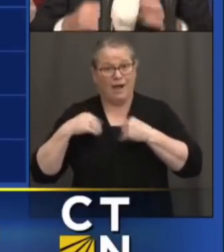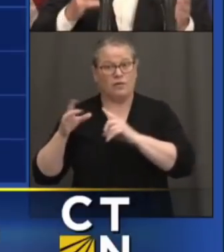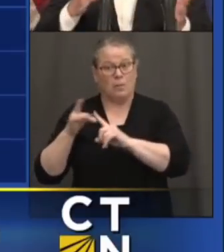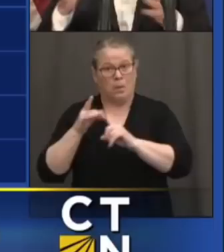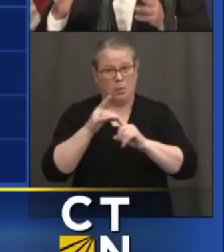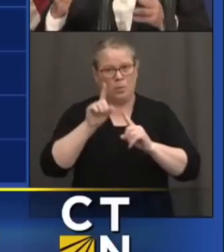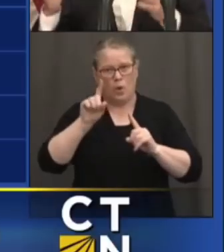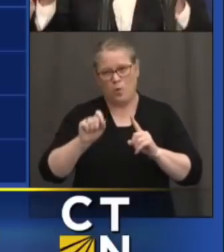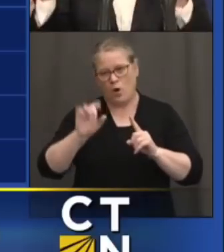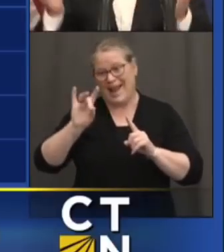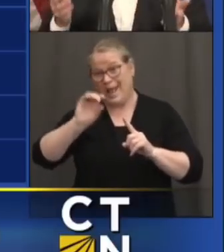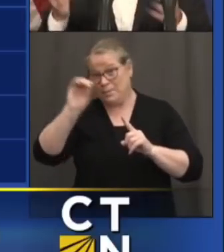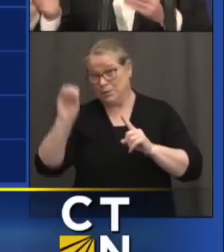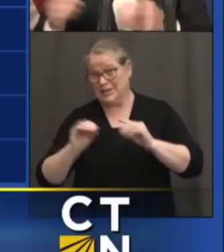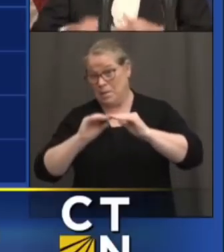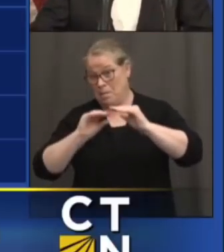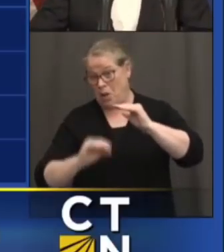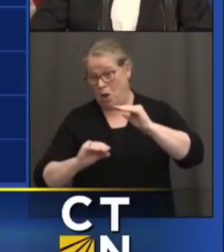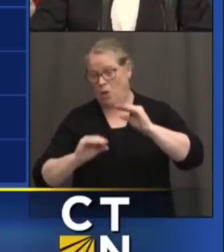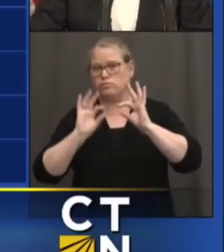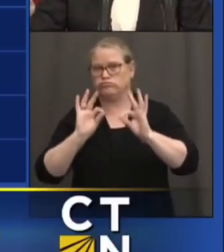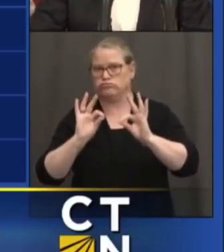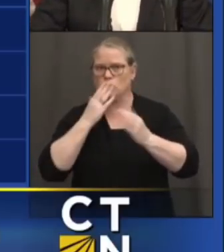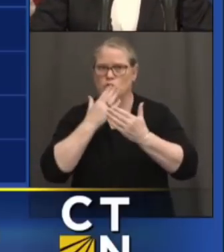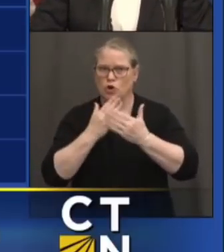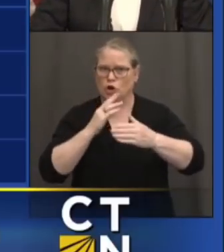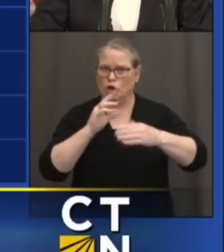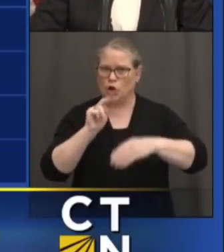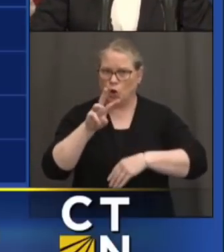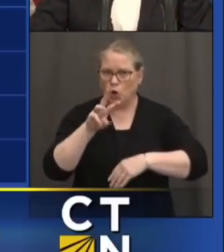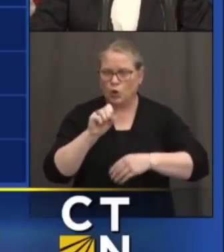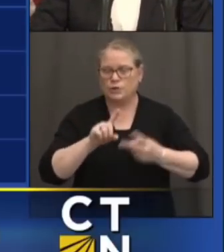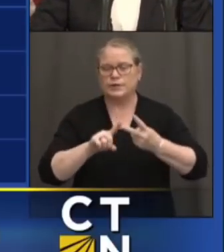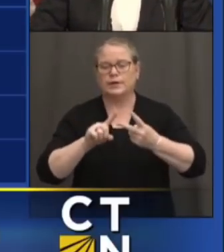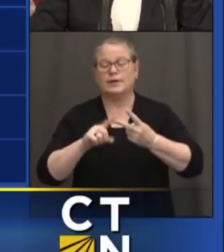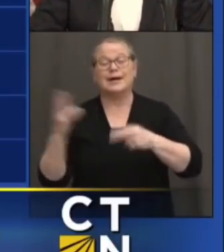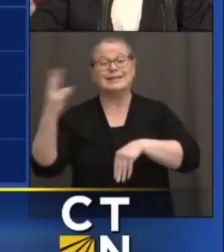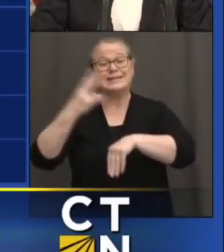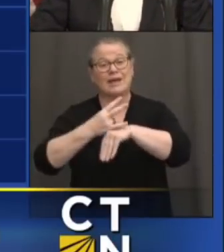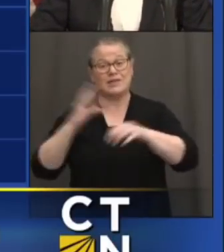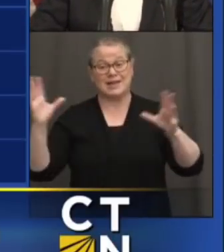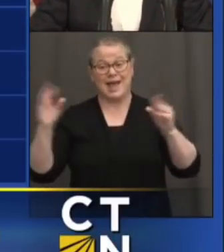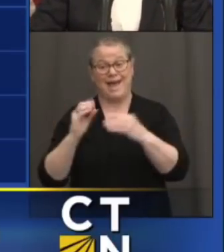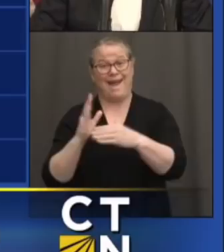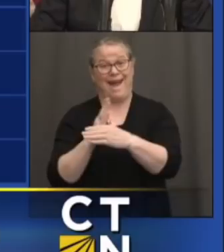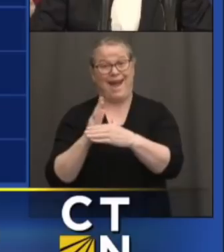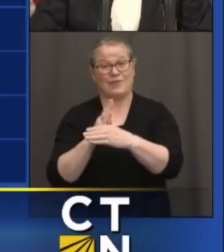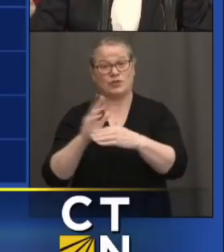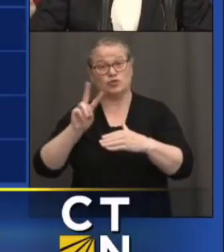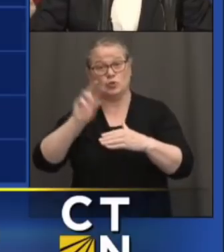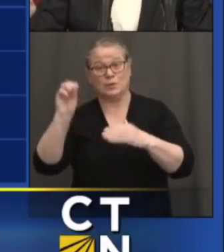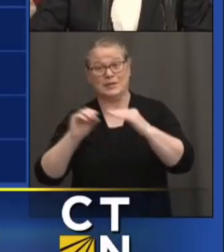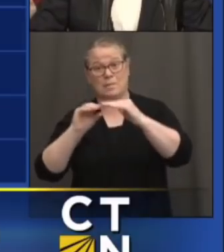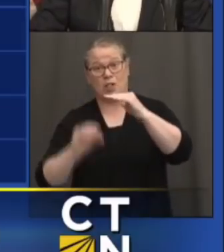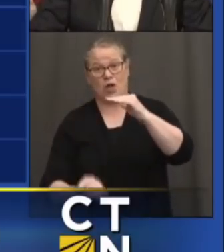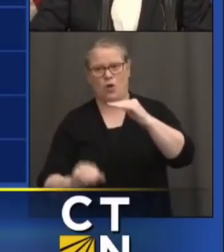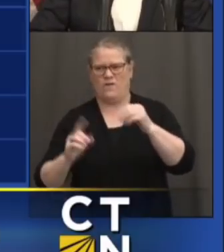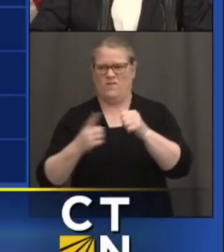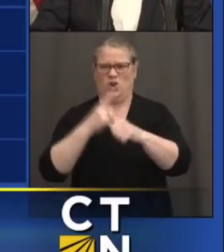1.8%. 7-day average below 2%. First time that has happened in over 6 months.